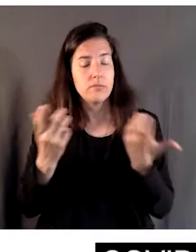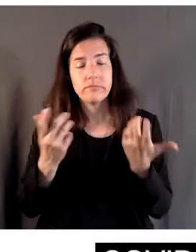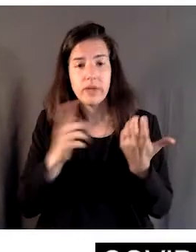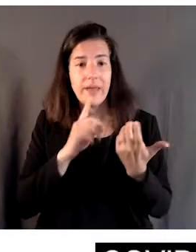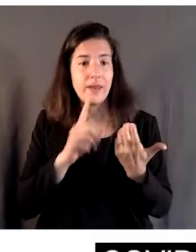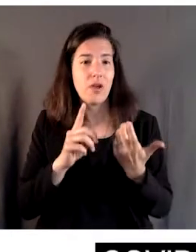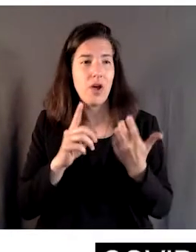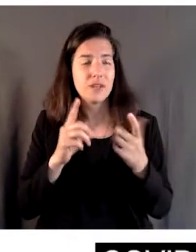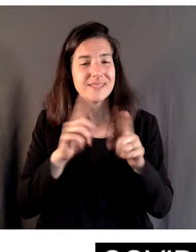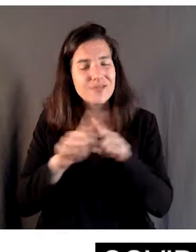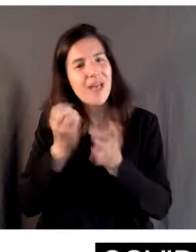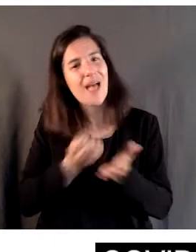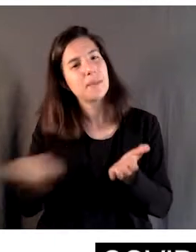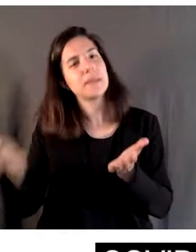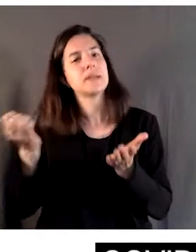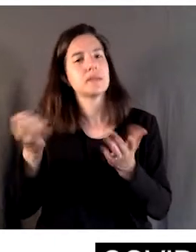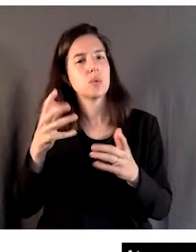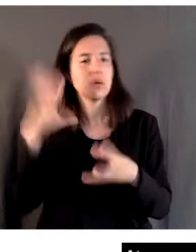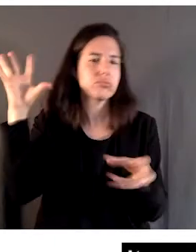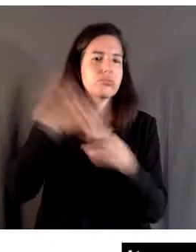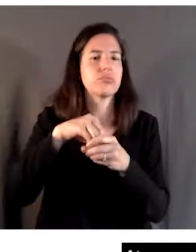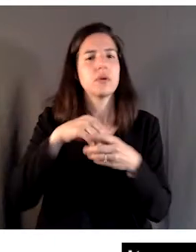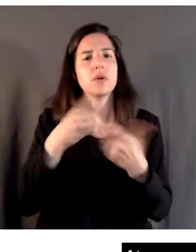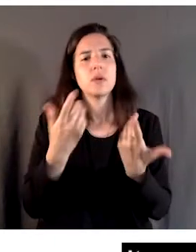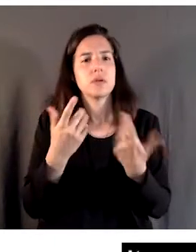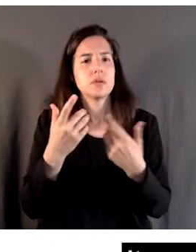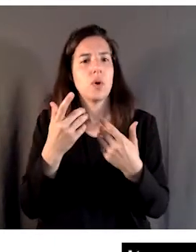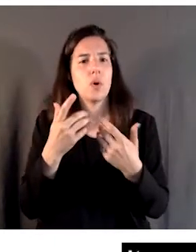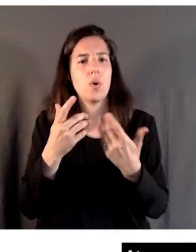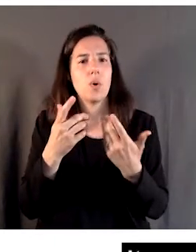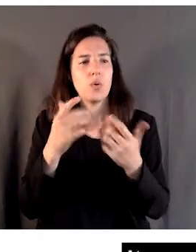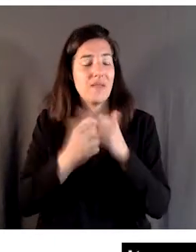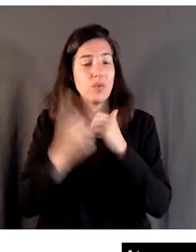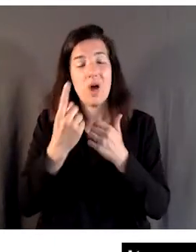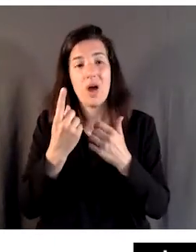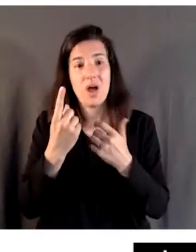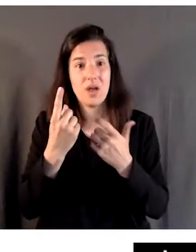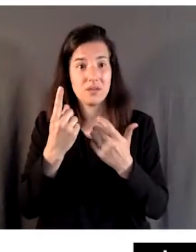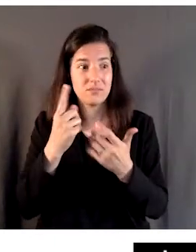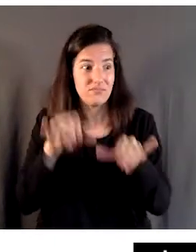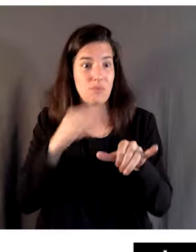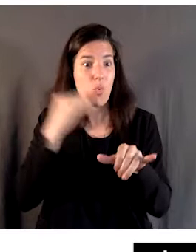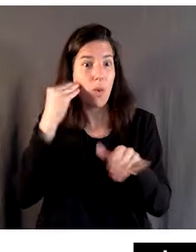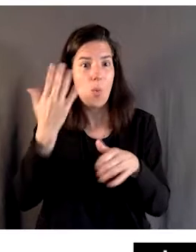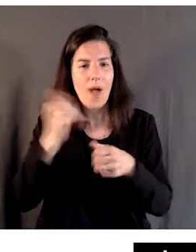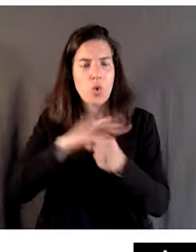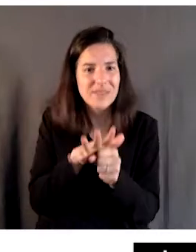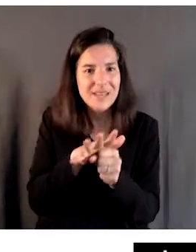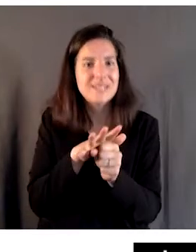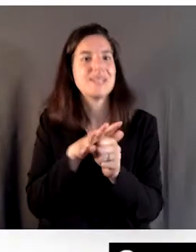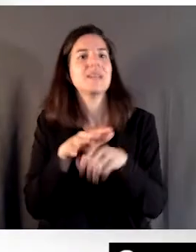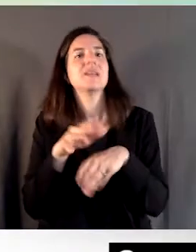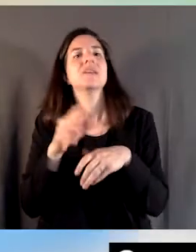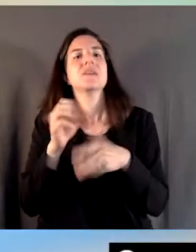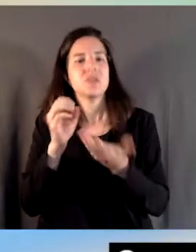was COVID-19. You weren't allowed to go anywhere. And it was on every single social media platform. And when I say it, I'm talking about the murder